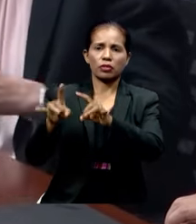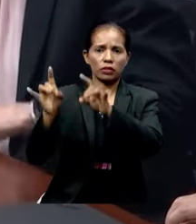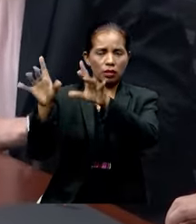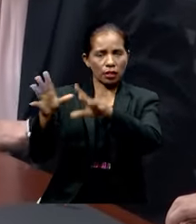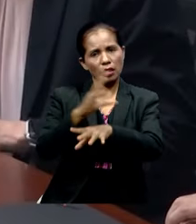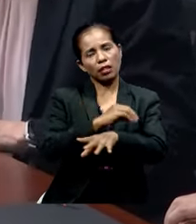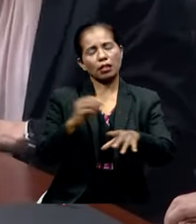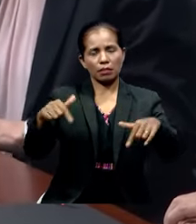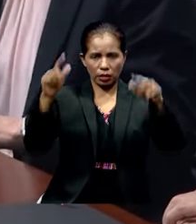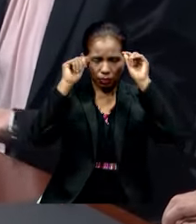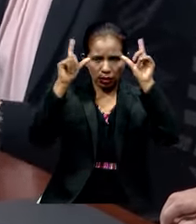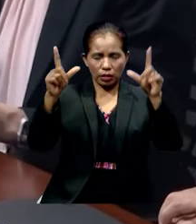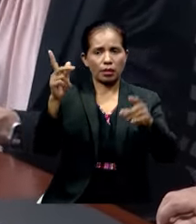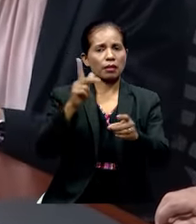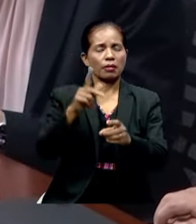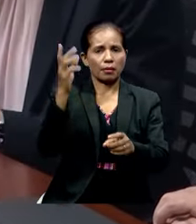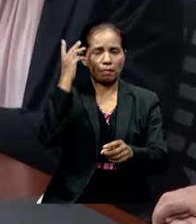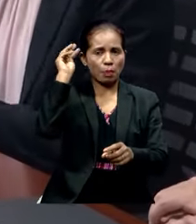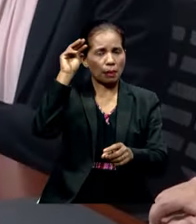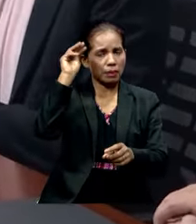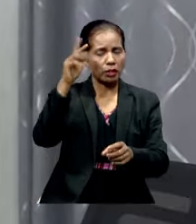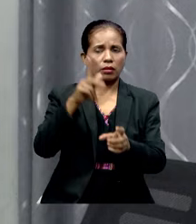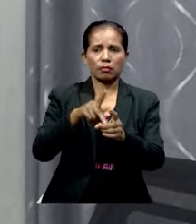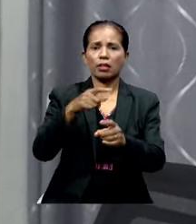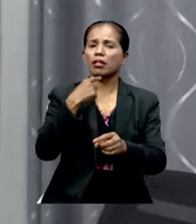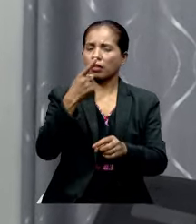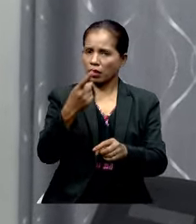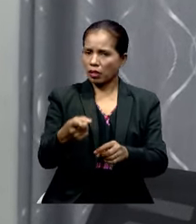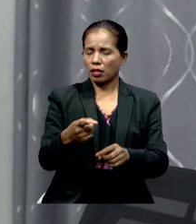Timor-Leste. Antes ne, ministro petróleo no recurso minerais garante